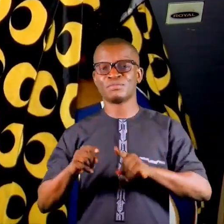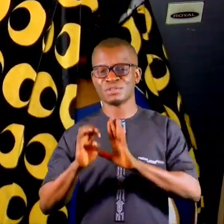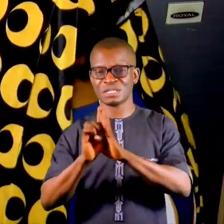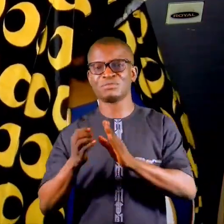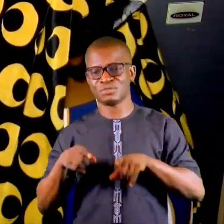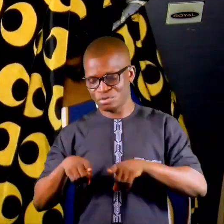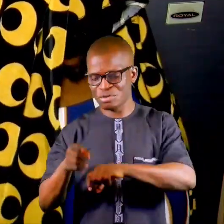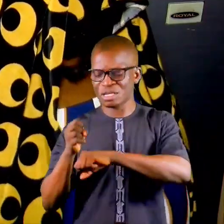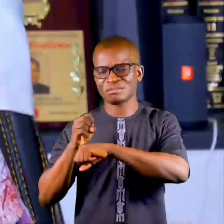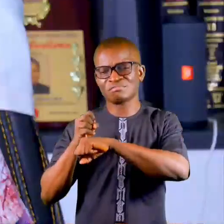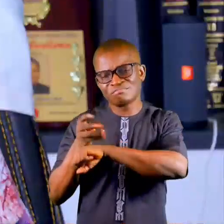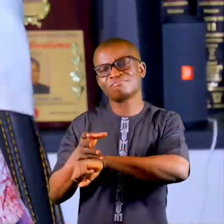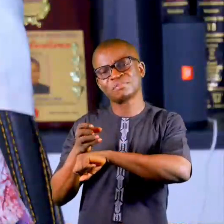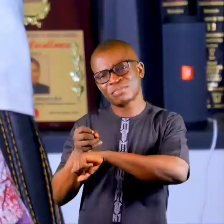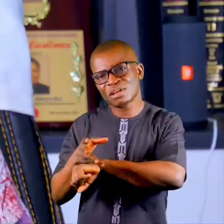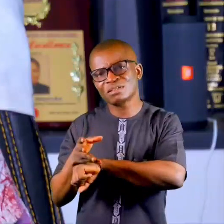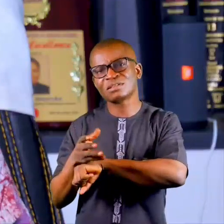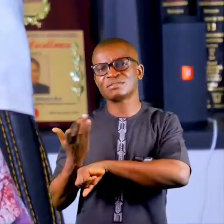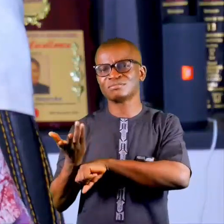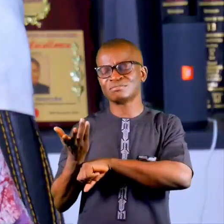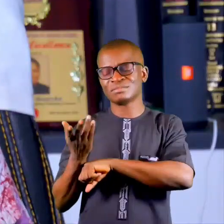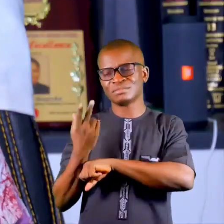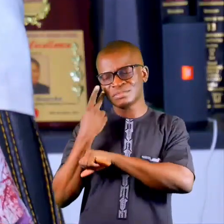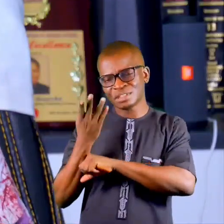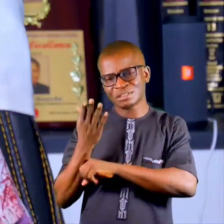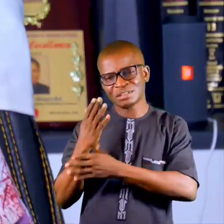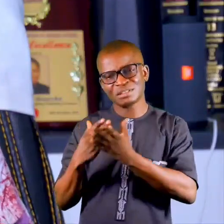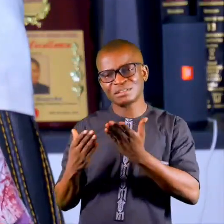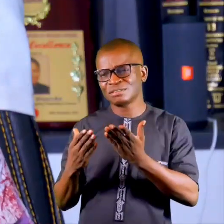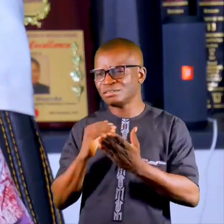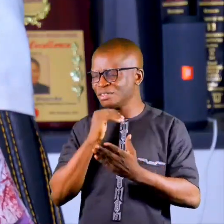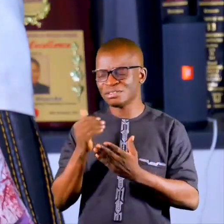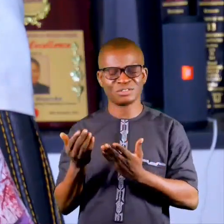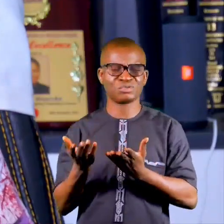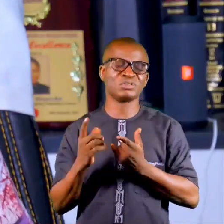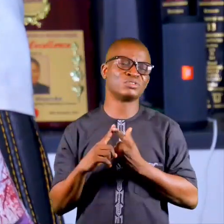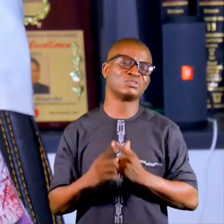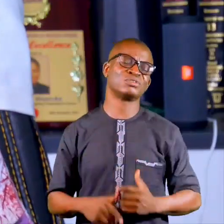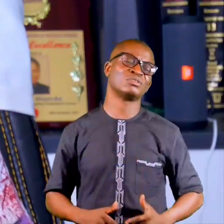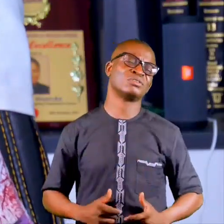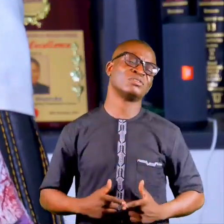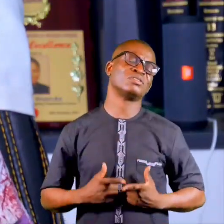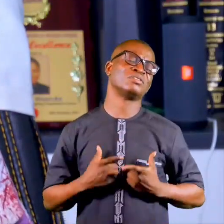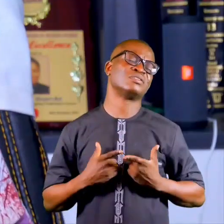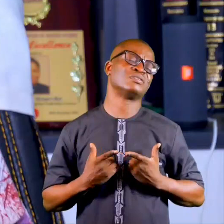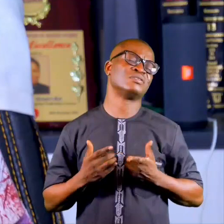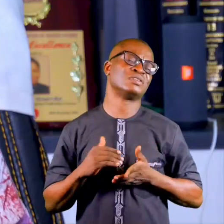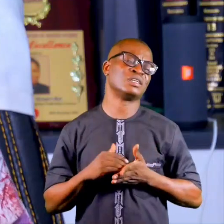counseling, which is their lack of zeal to leave. Some of them